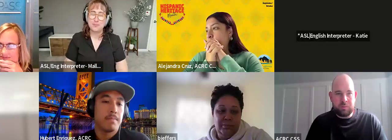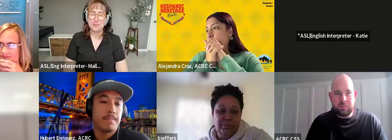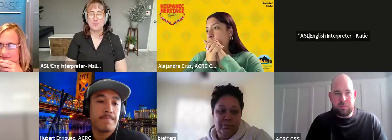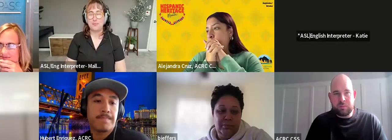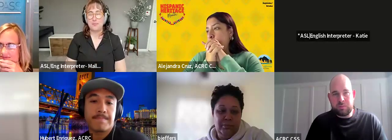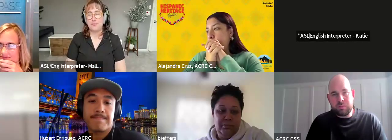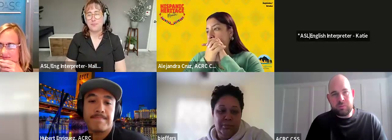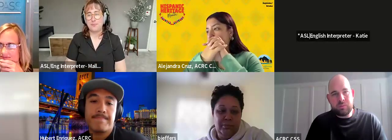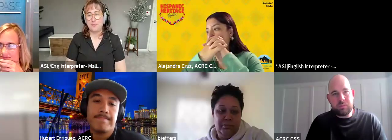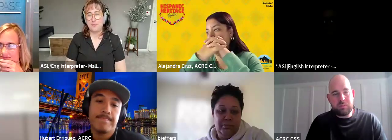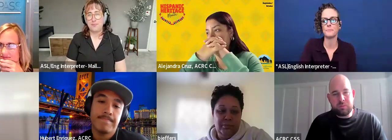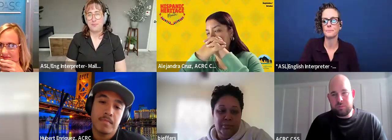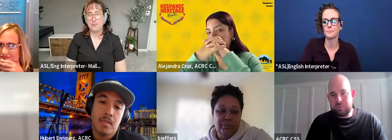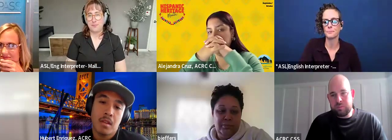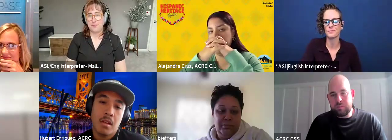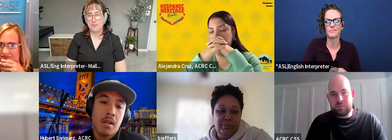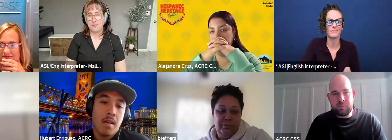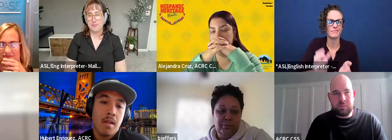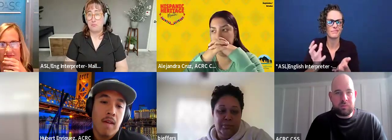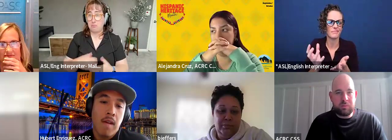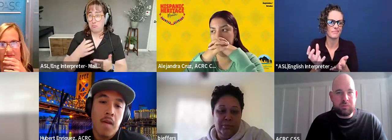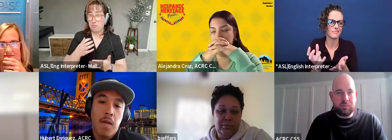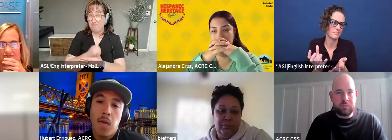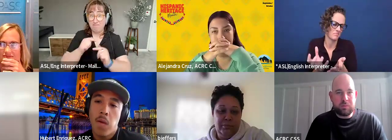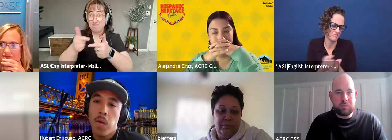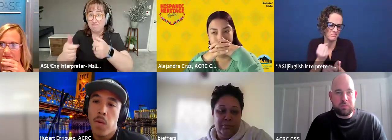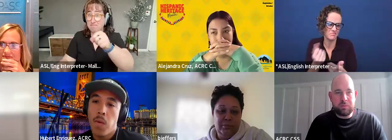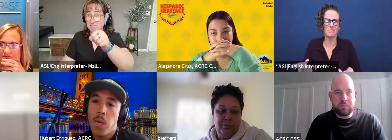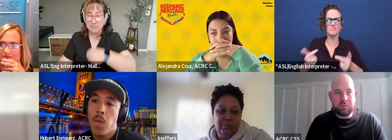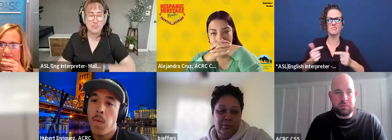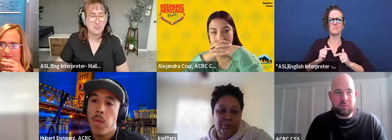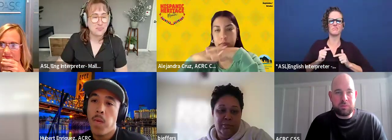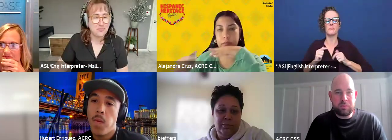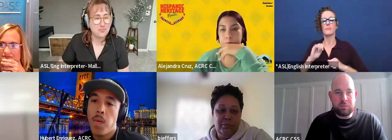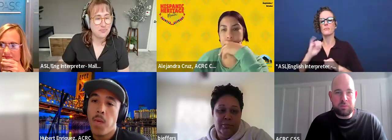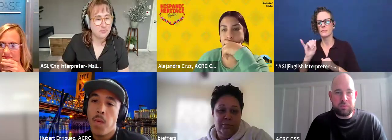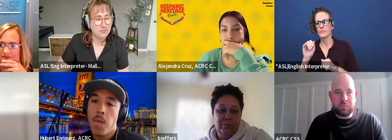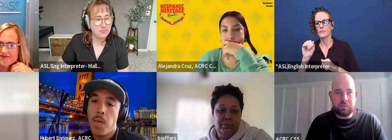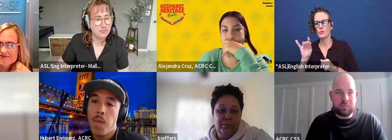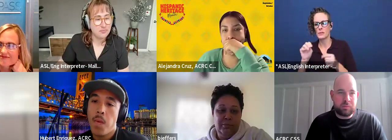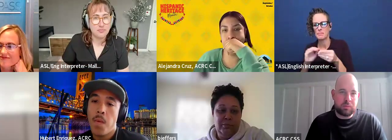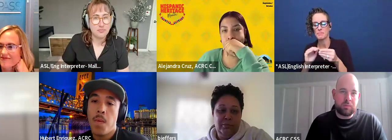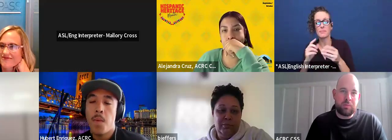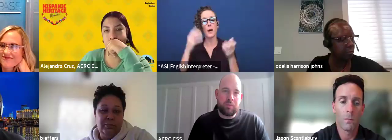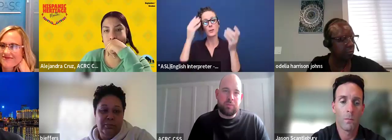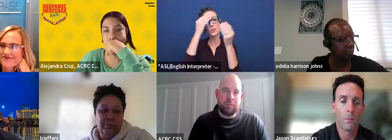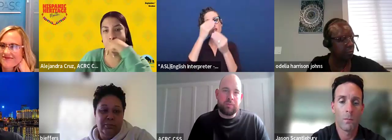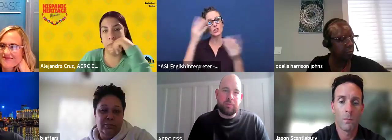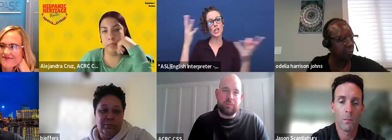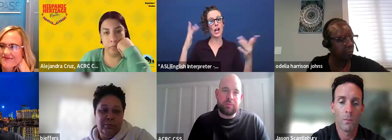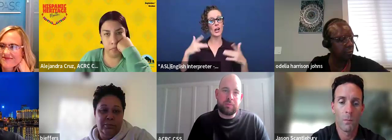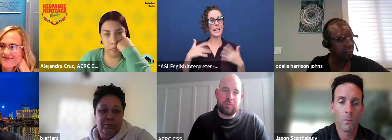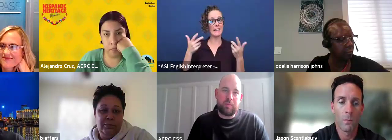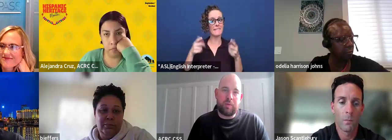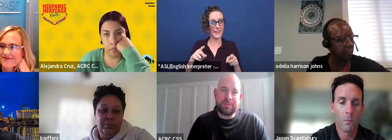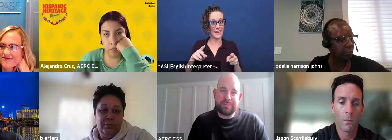Yeah. I want to share an announcement of an event that's coming up that Alta will be participating in. So just give me 1 second to